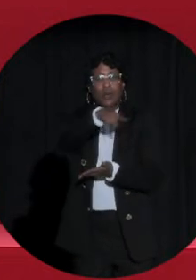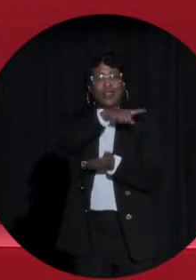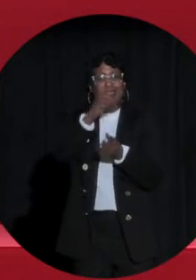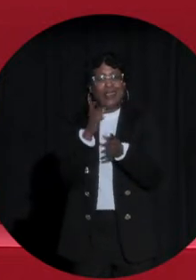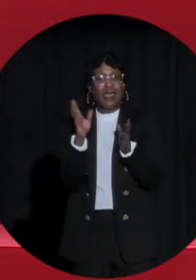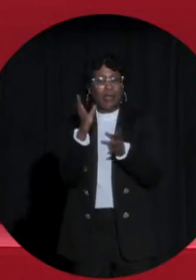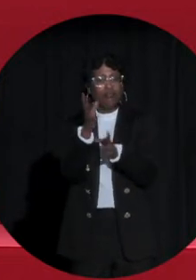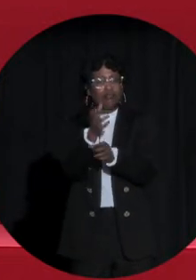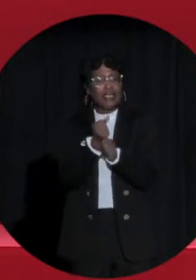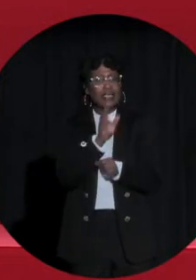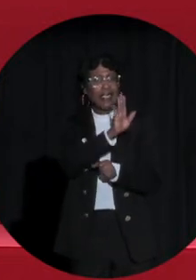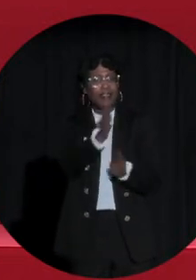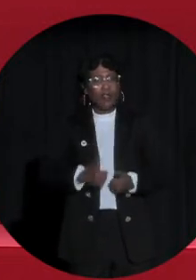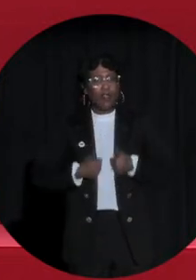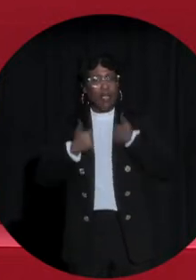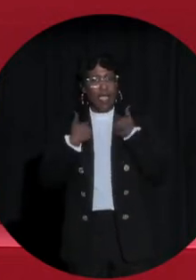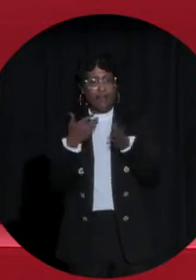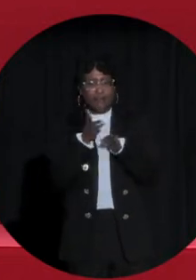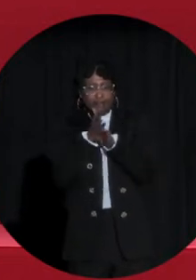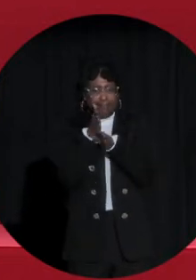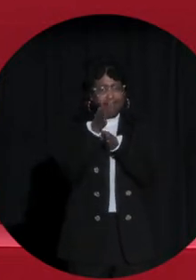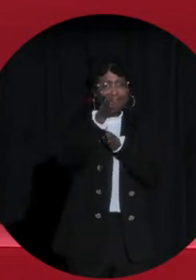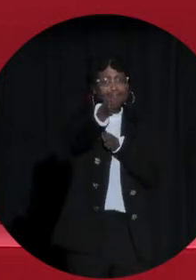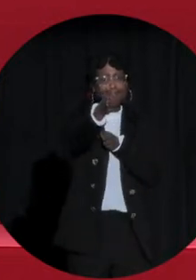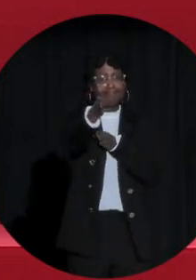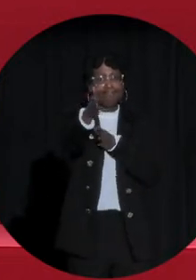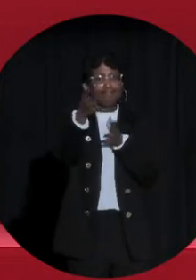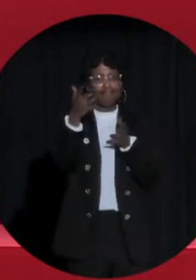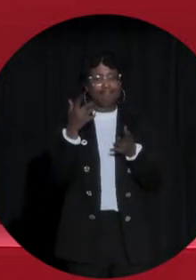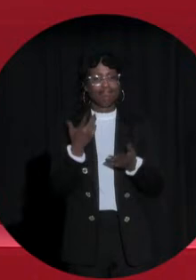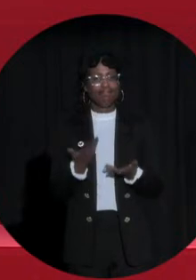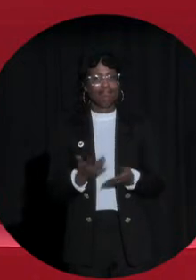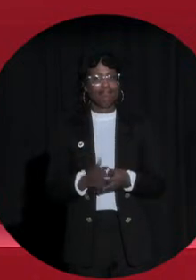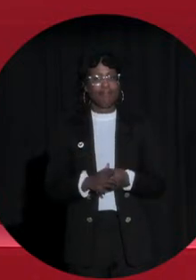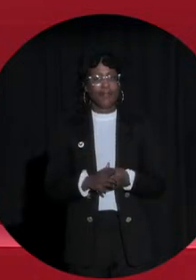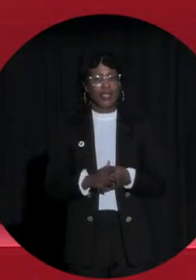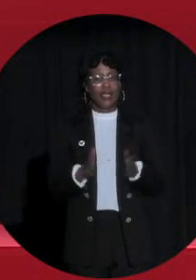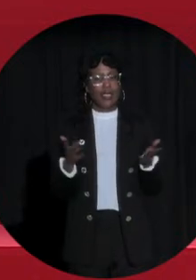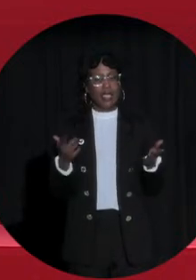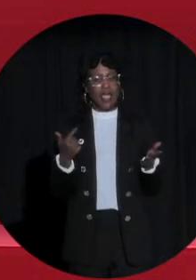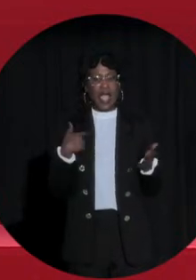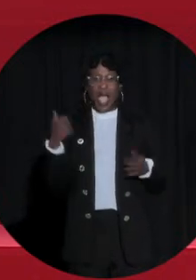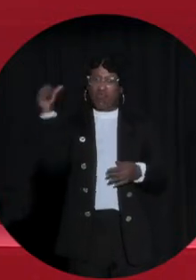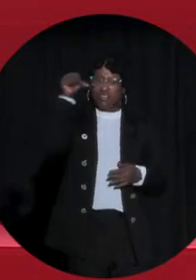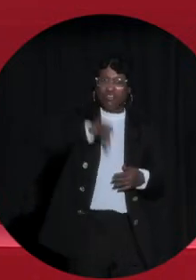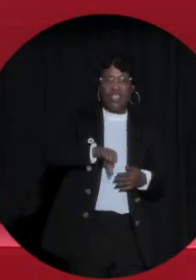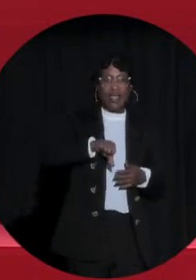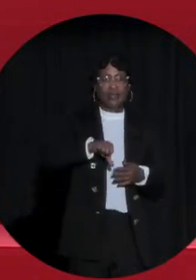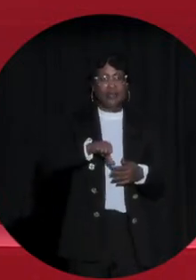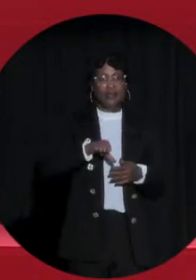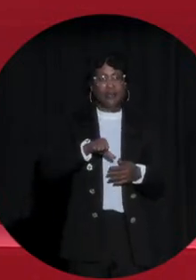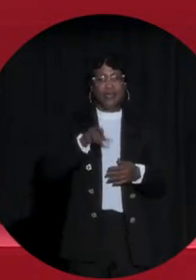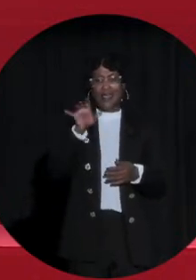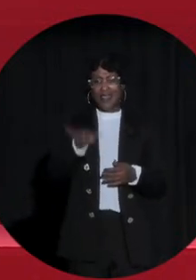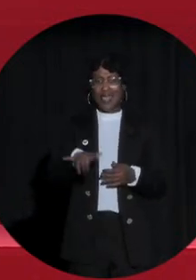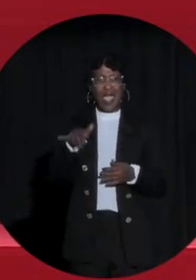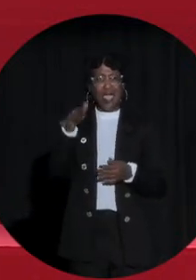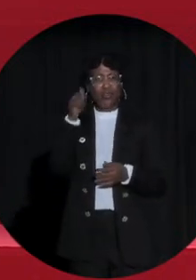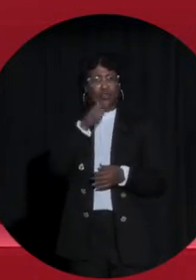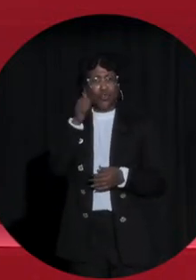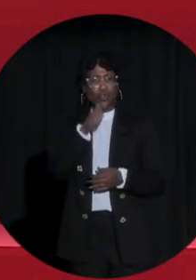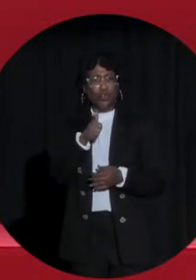I reject the idea that there's anything normal about a child holding her baby sister after she's been